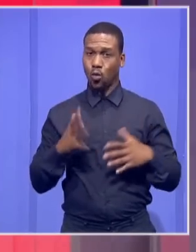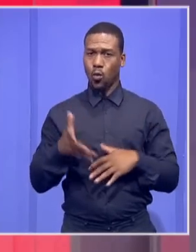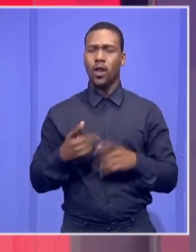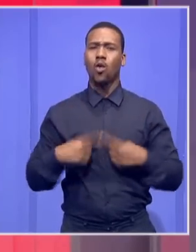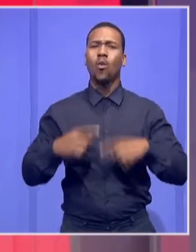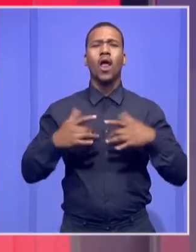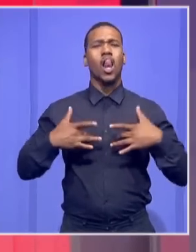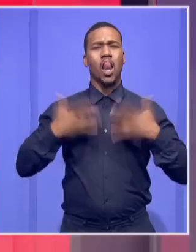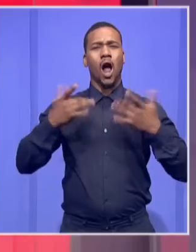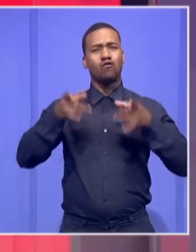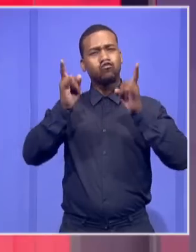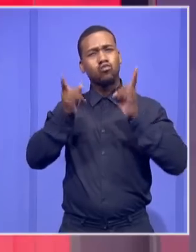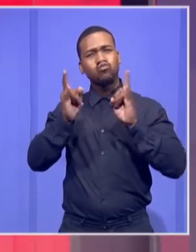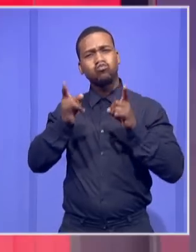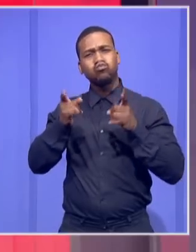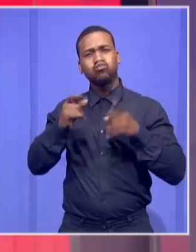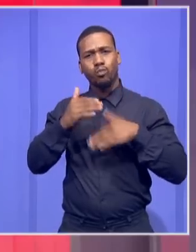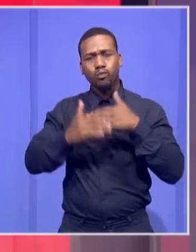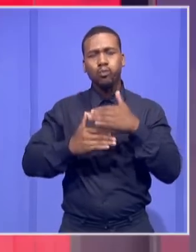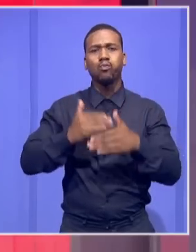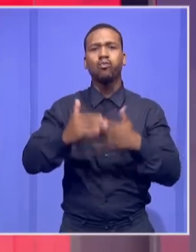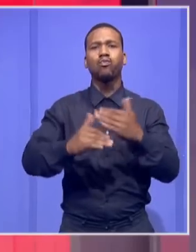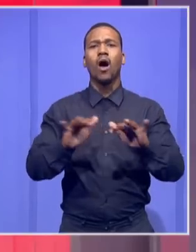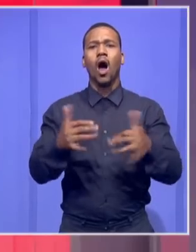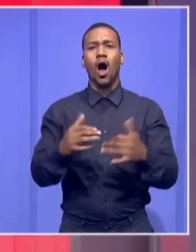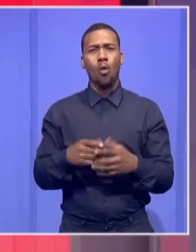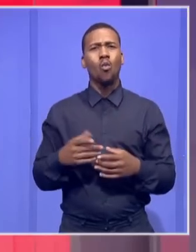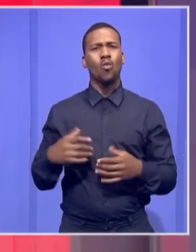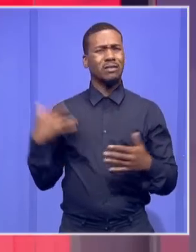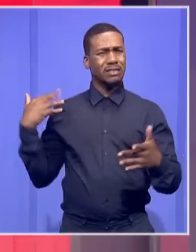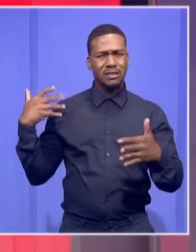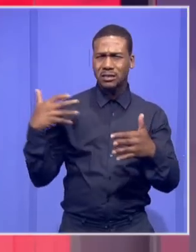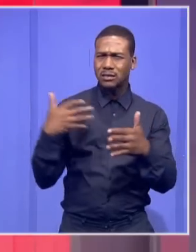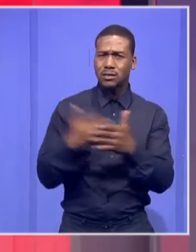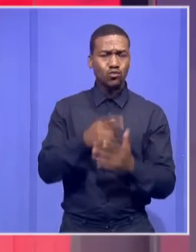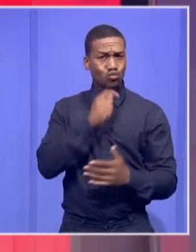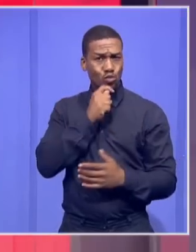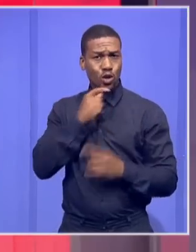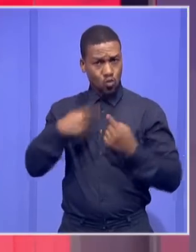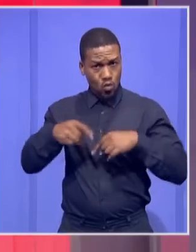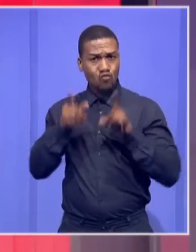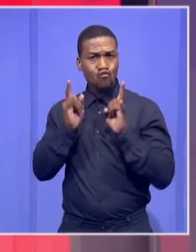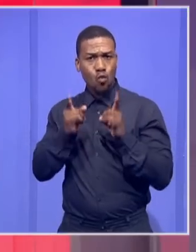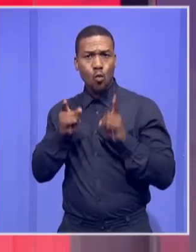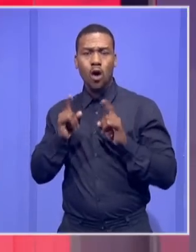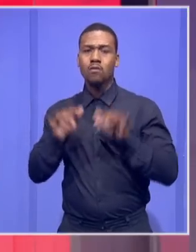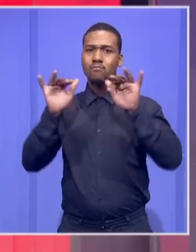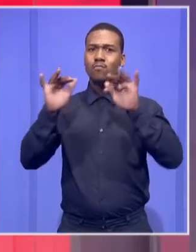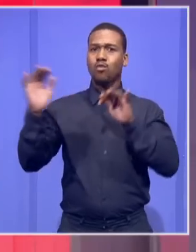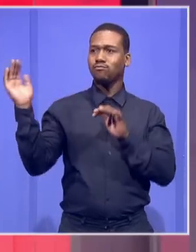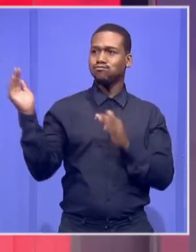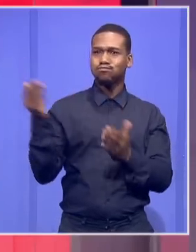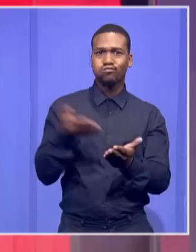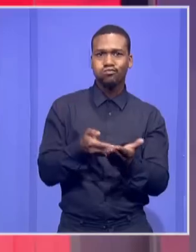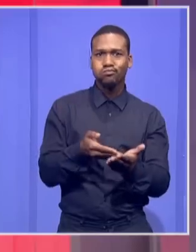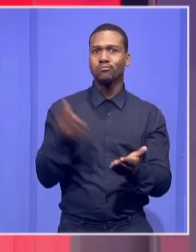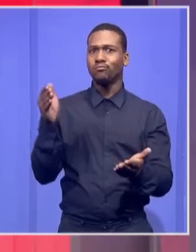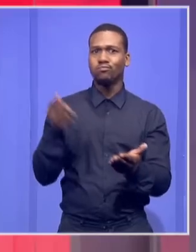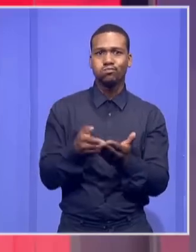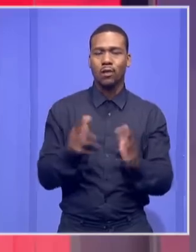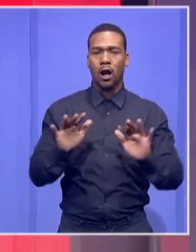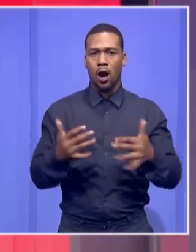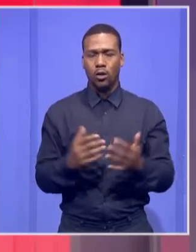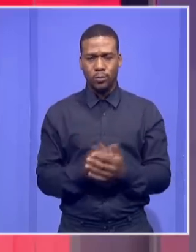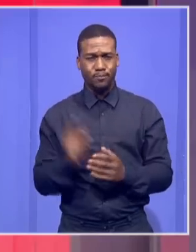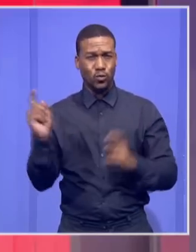everything as it unfolds. In fact, we've been watching it the whole morning. We've been watching the guests arrive, the people gathering on what looks like a rather cloudy, rainy